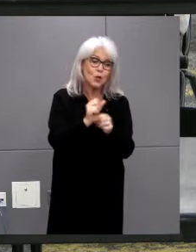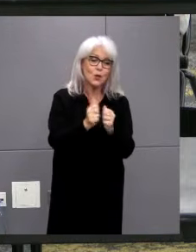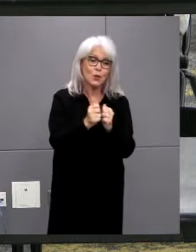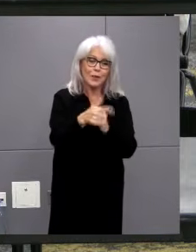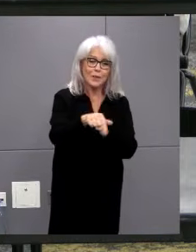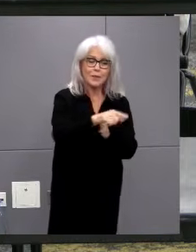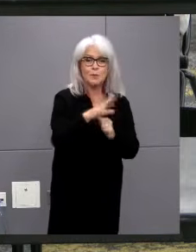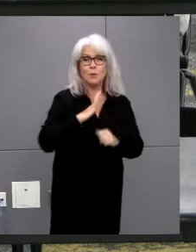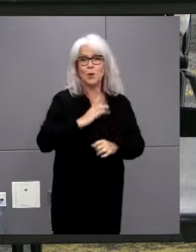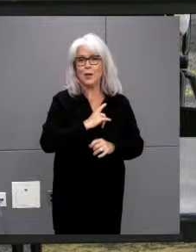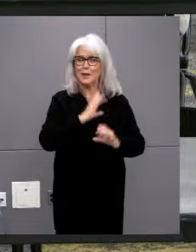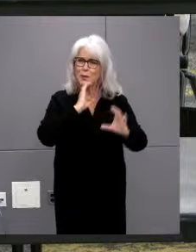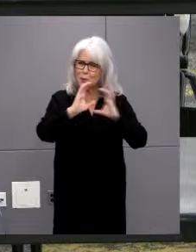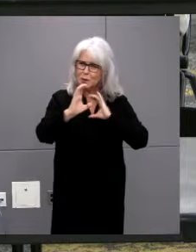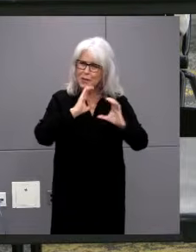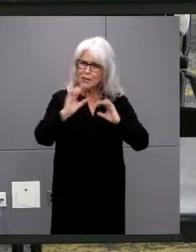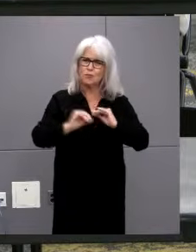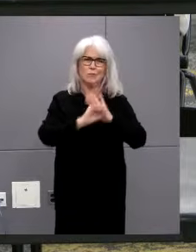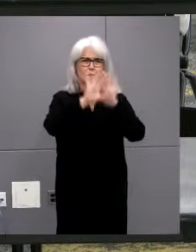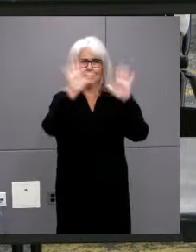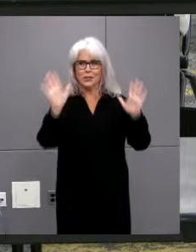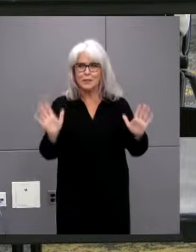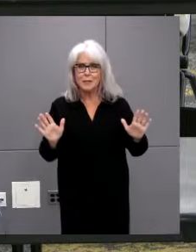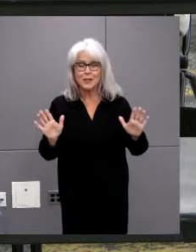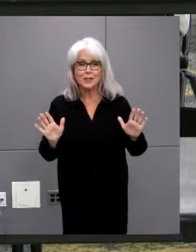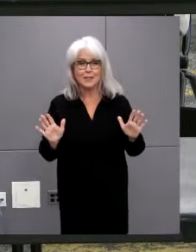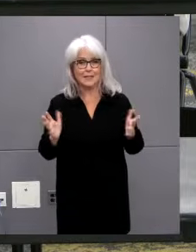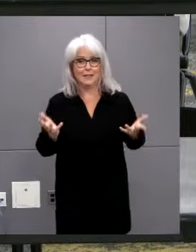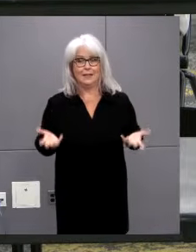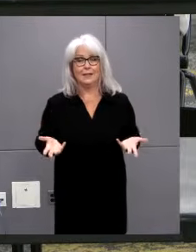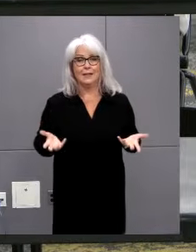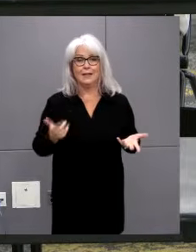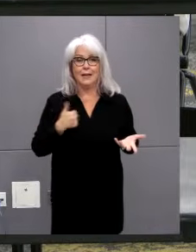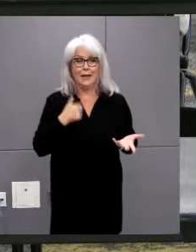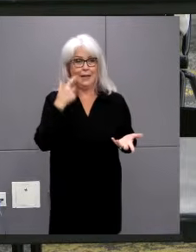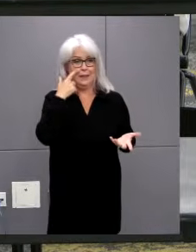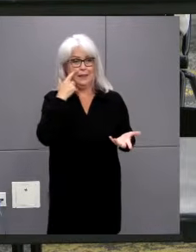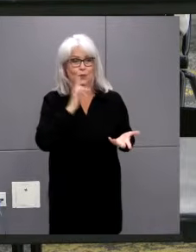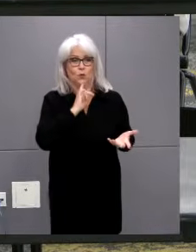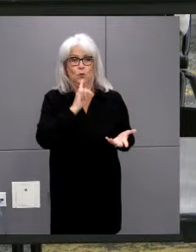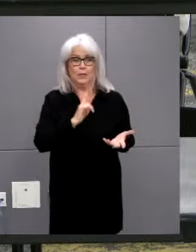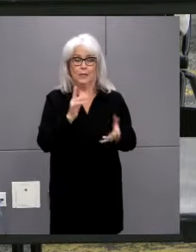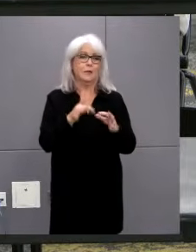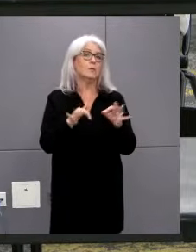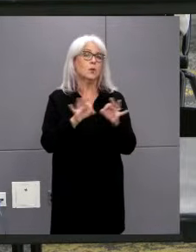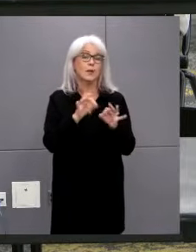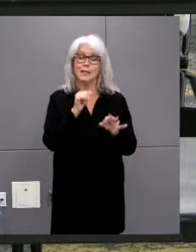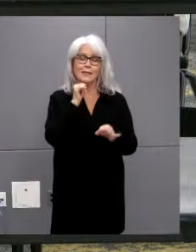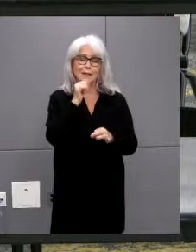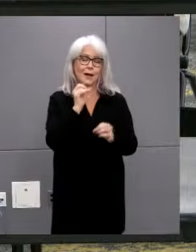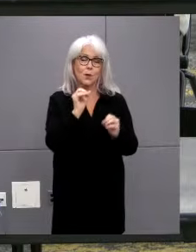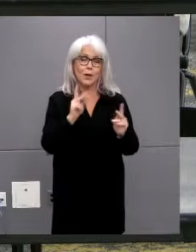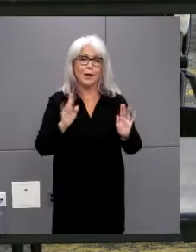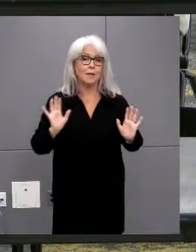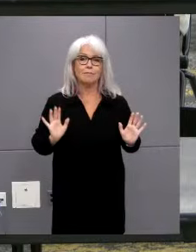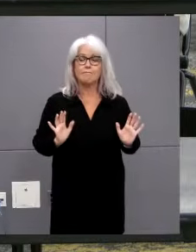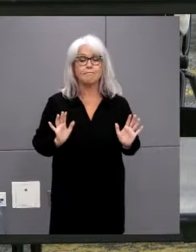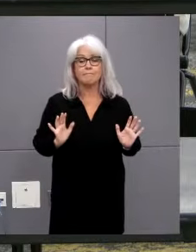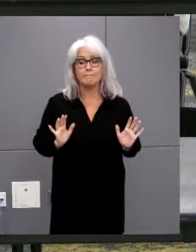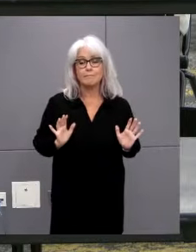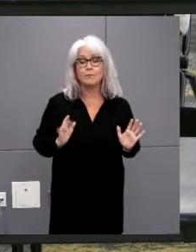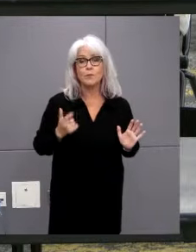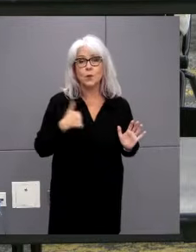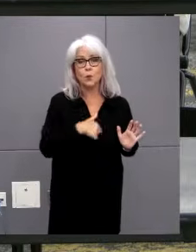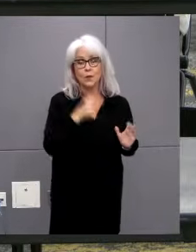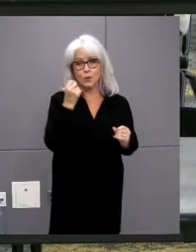is communication, is transparency. And so I think it's really important. It is not okay. Yes, we understand that